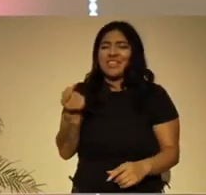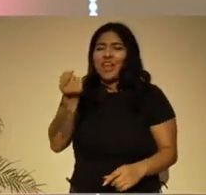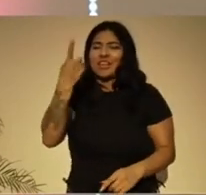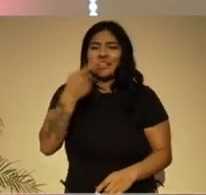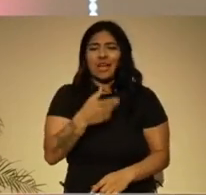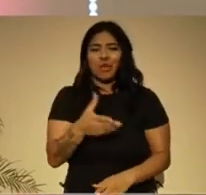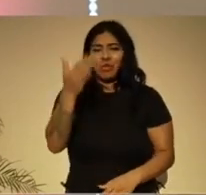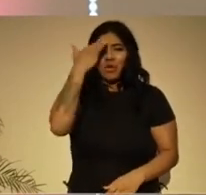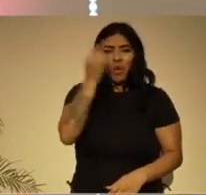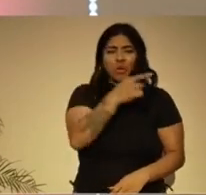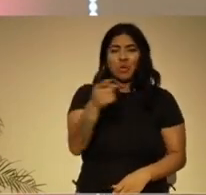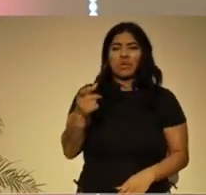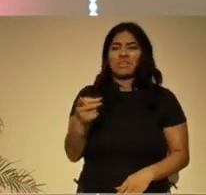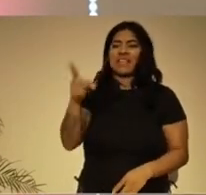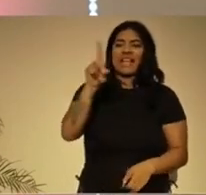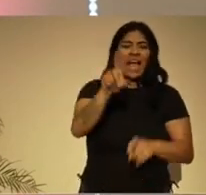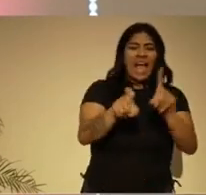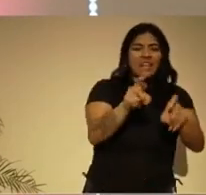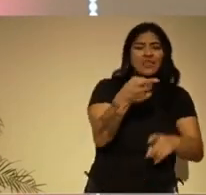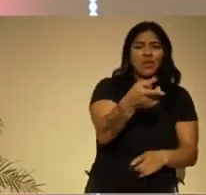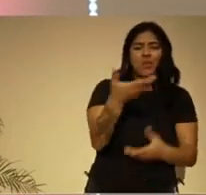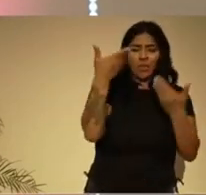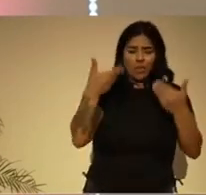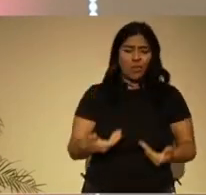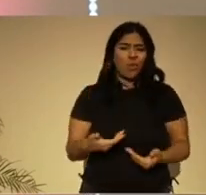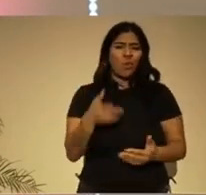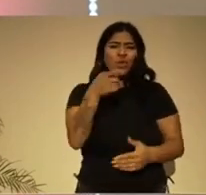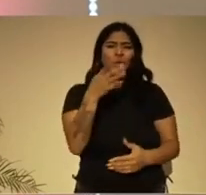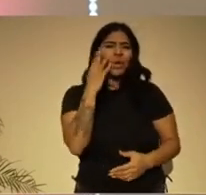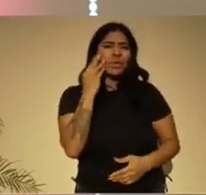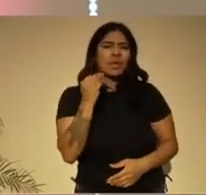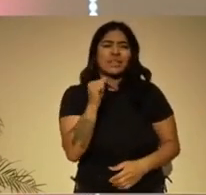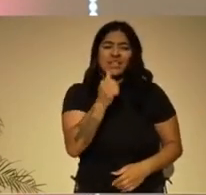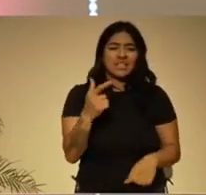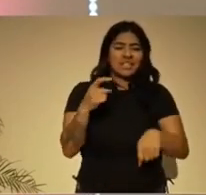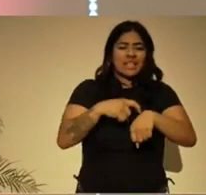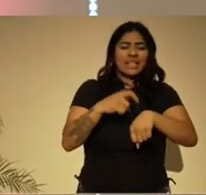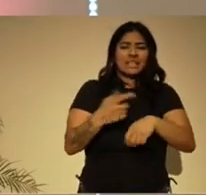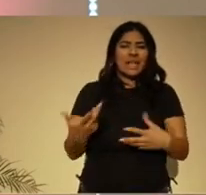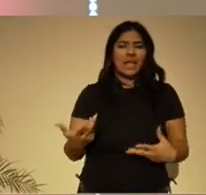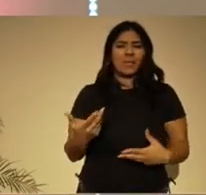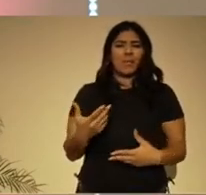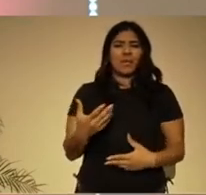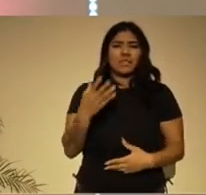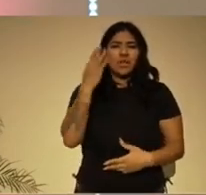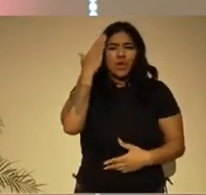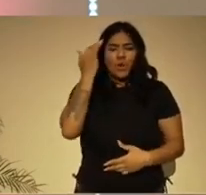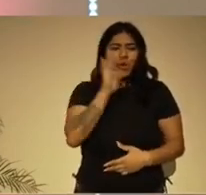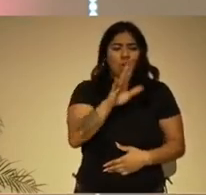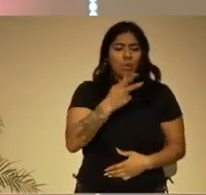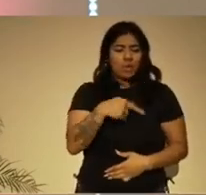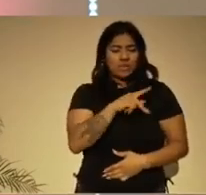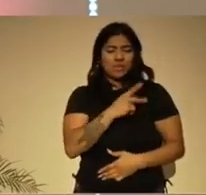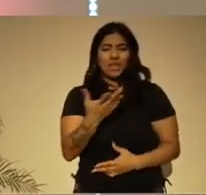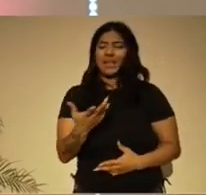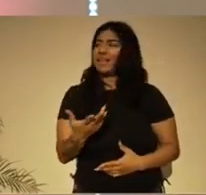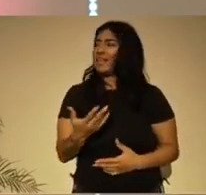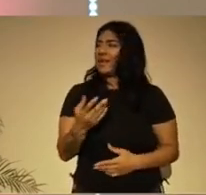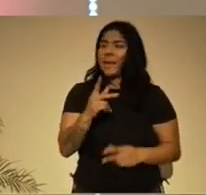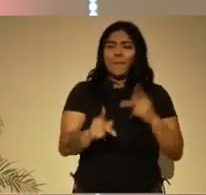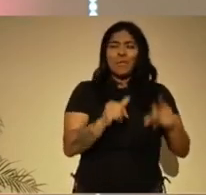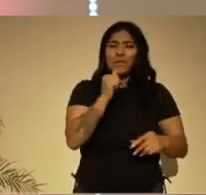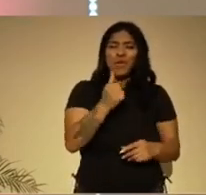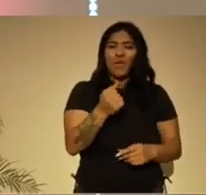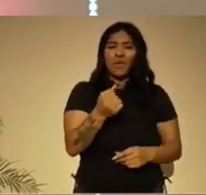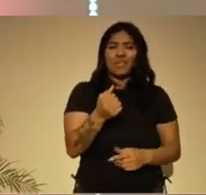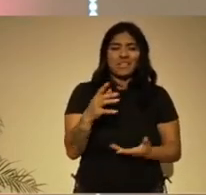you. Because they didn't even ask you about who you were and what you're going through. Because they didn't even take the time to get to know your personality. Like, if people don't take time to